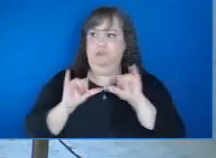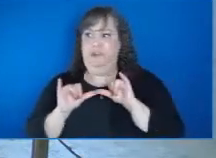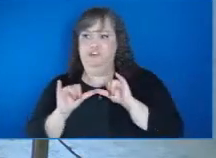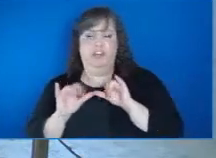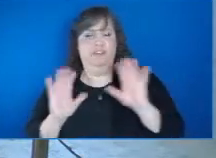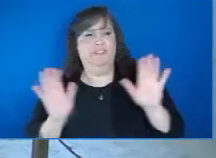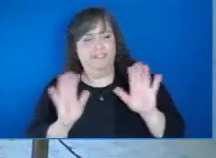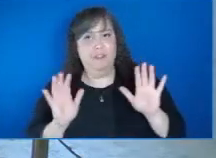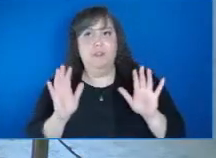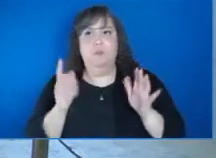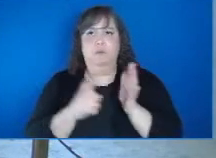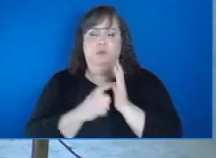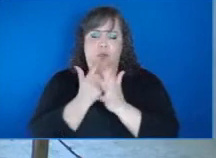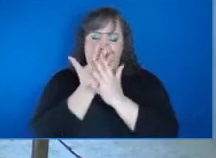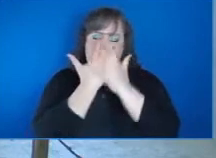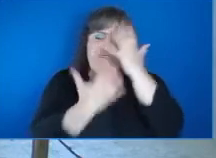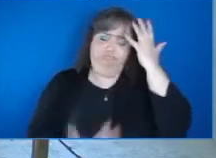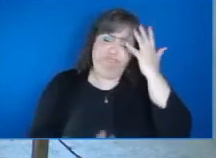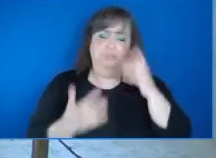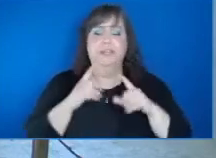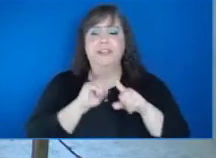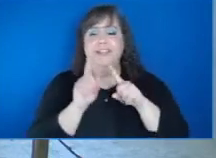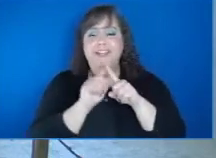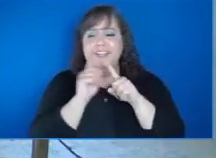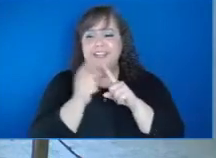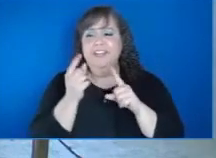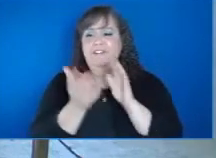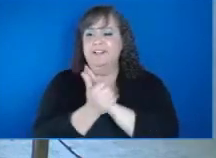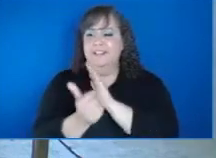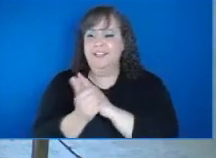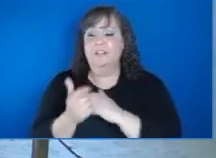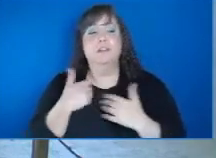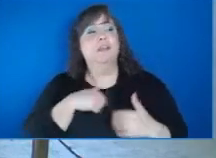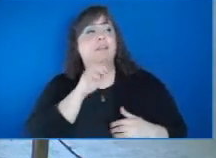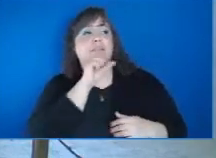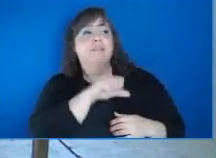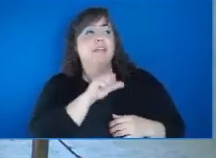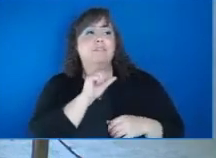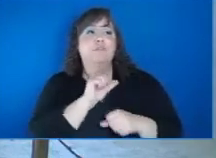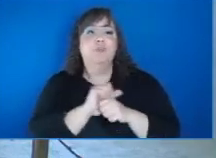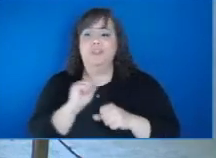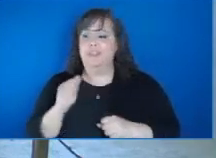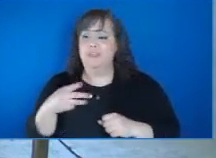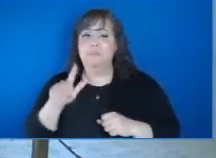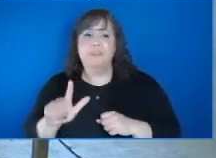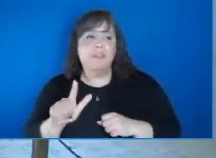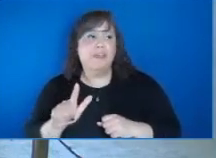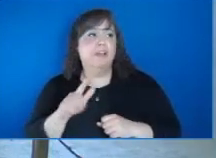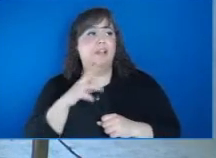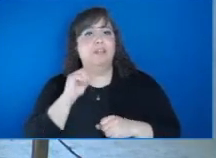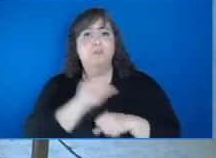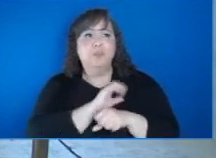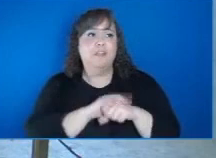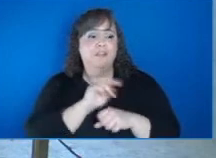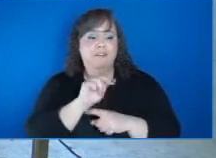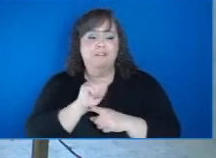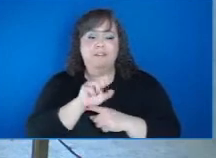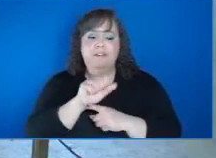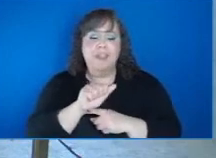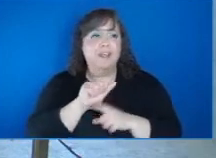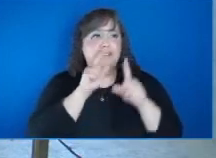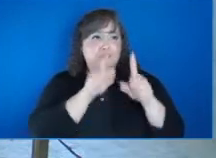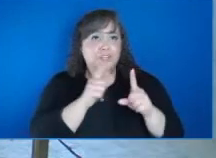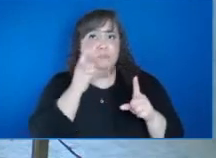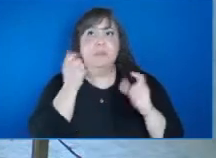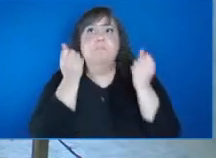forward. And I think that's one of the things I really love about working at APL and on missions and with NASA missions and this sort of thing, just so many different people coming together